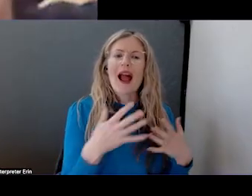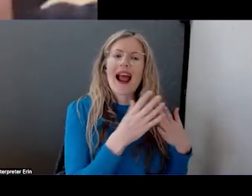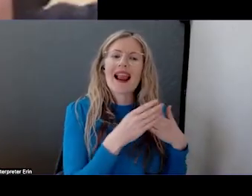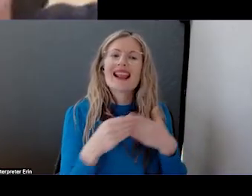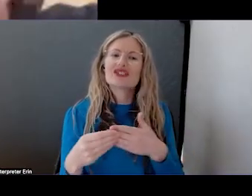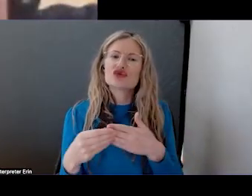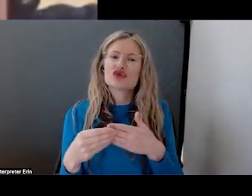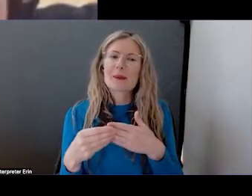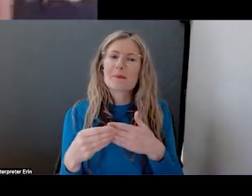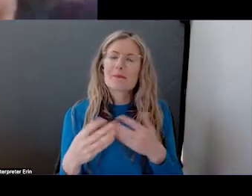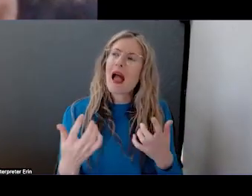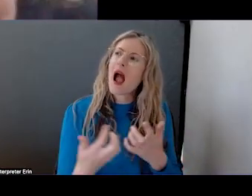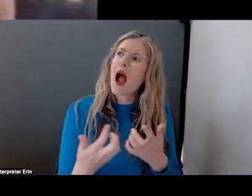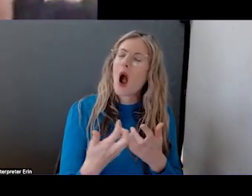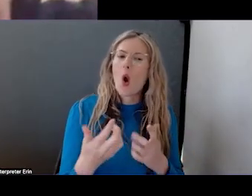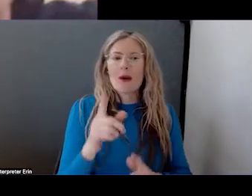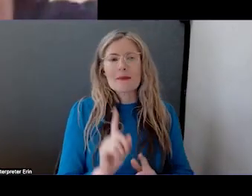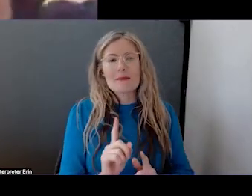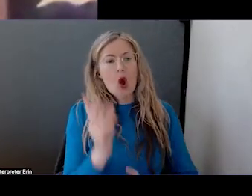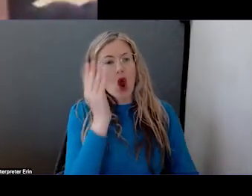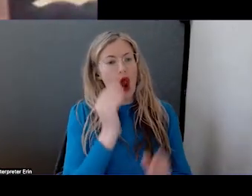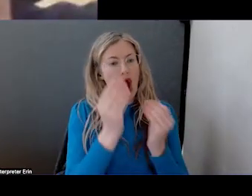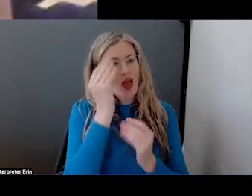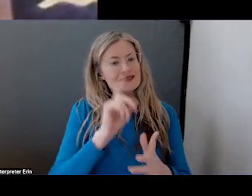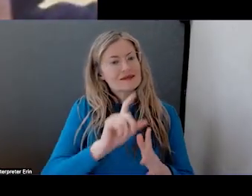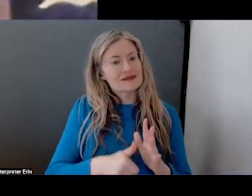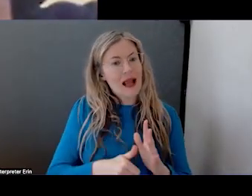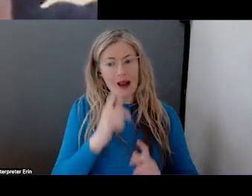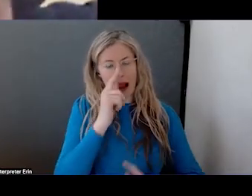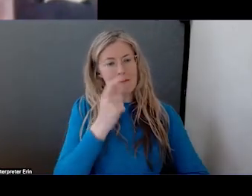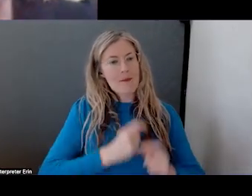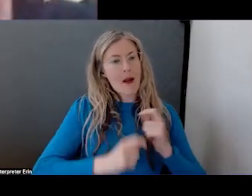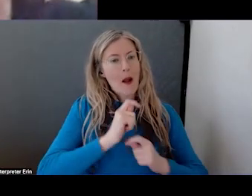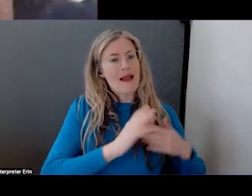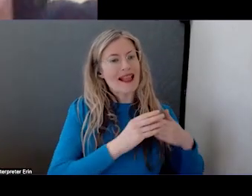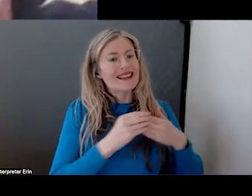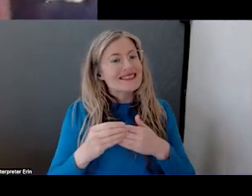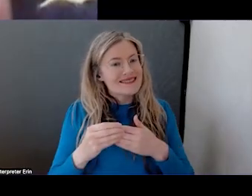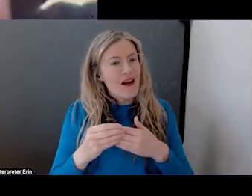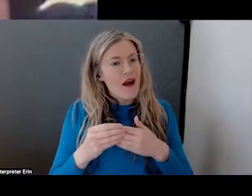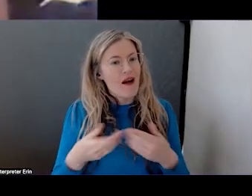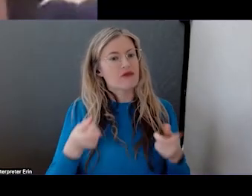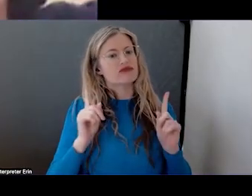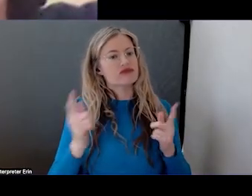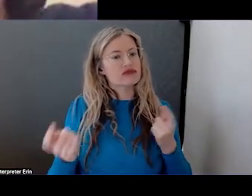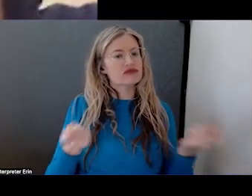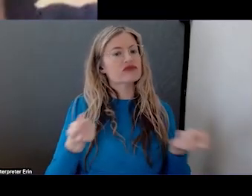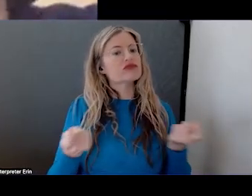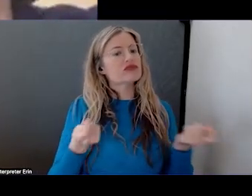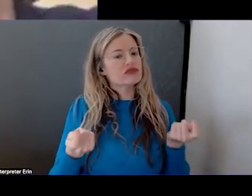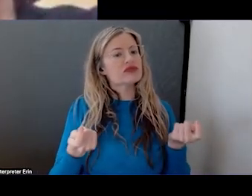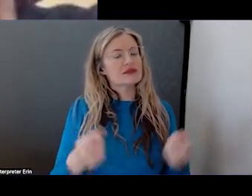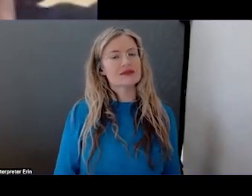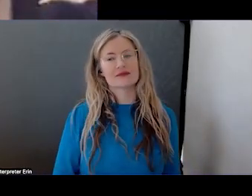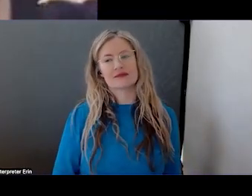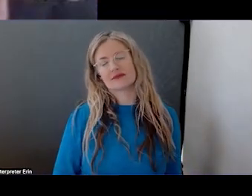people with an intellectual disability, because that is really something which is of interest for us all. And we also